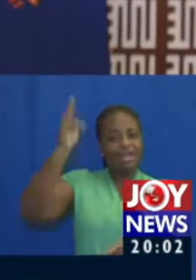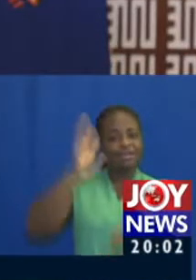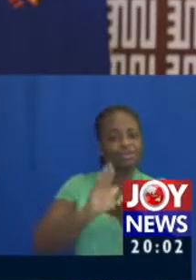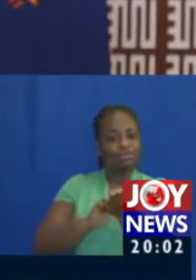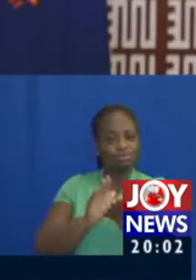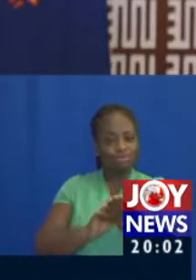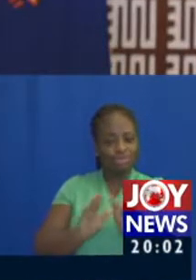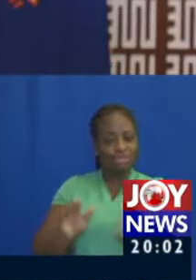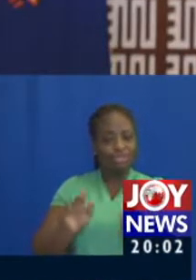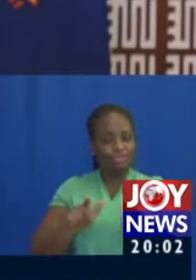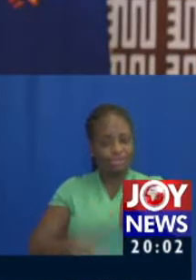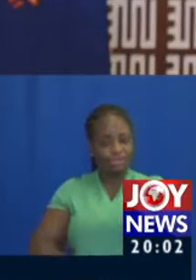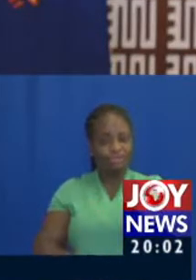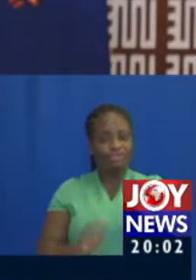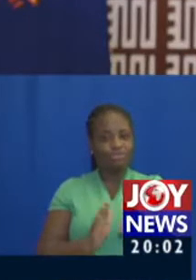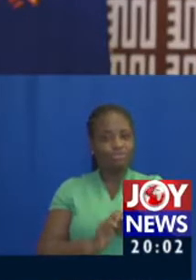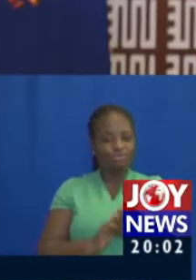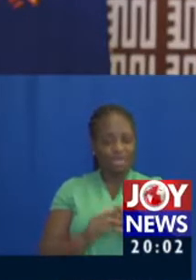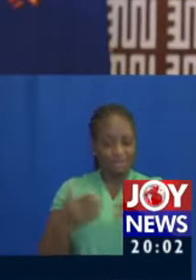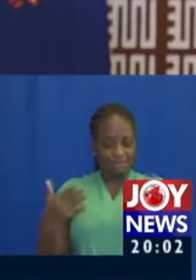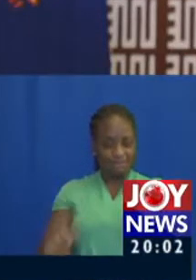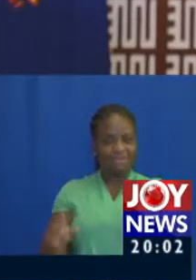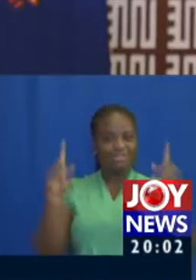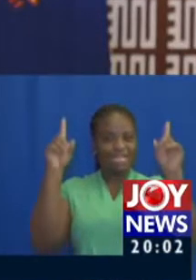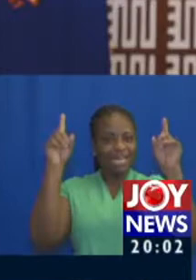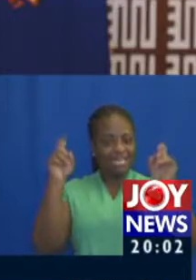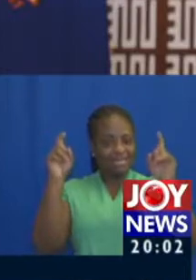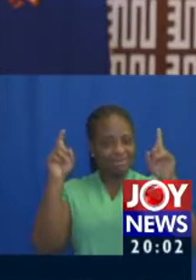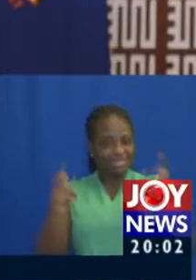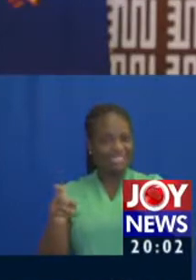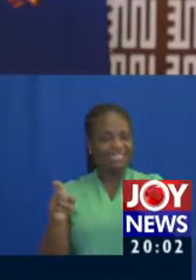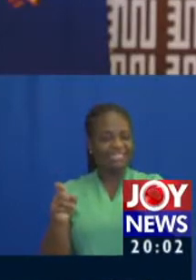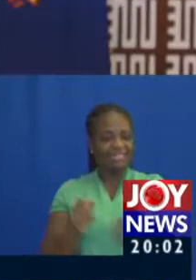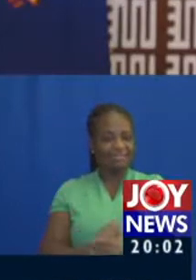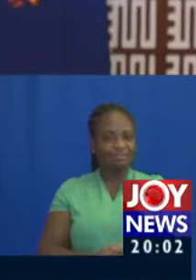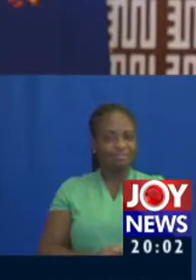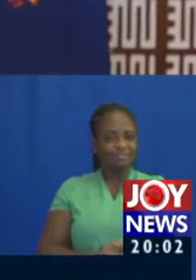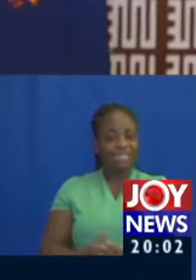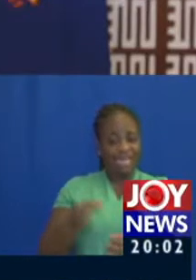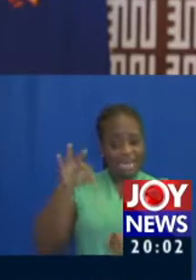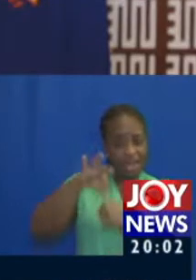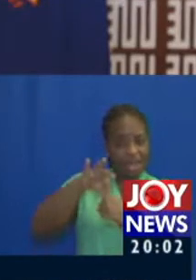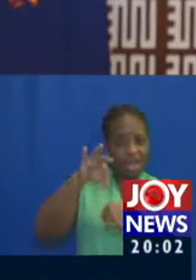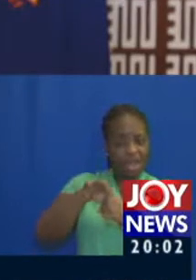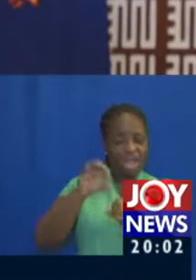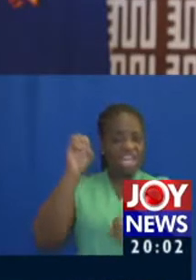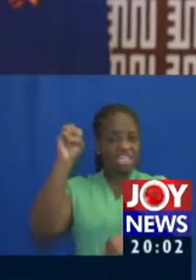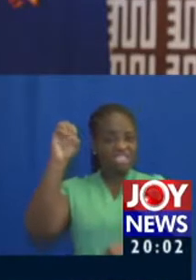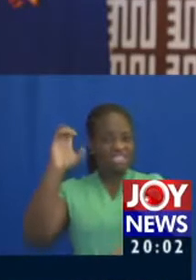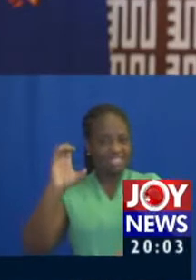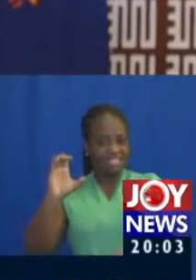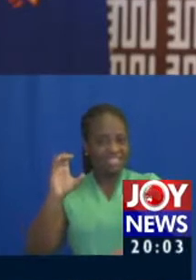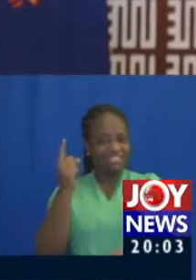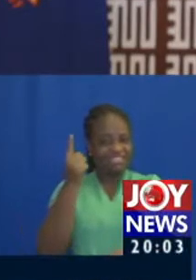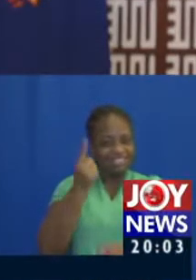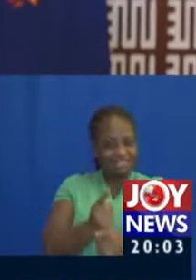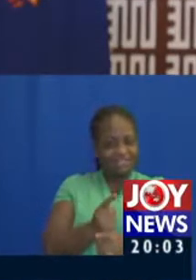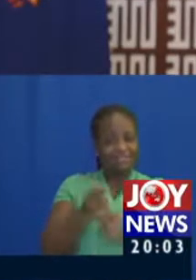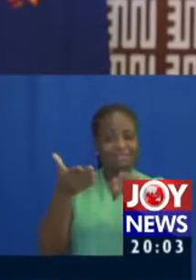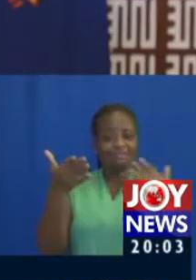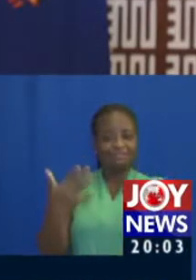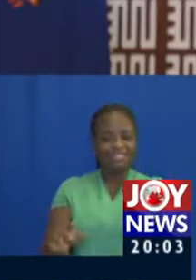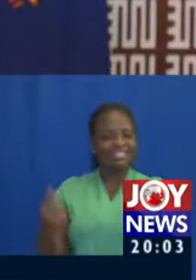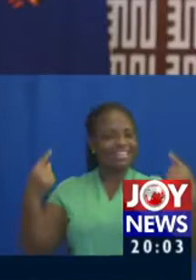to school to write their final examinations. And the Electoral Commission has just completed